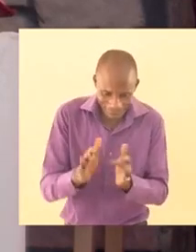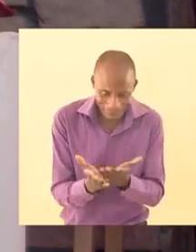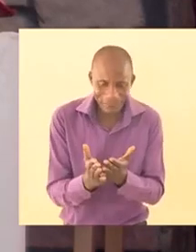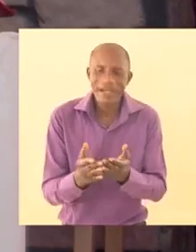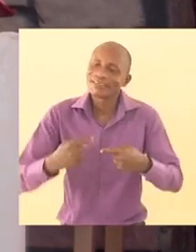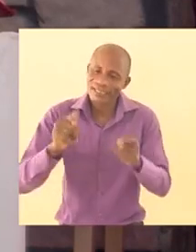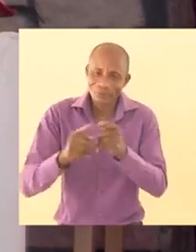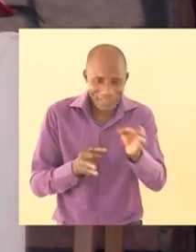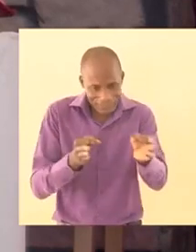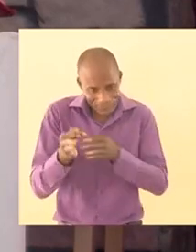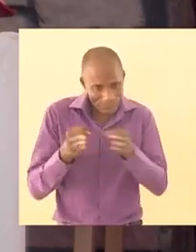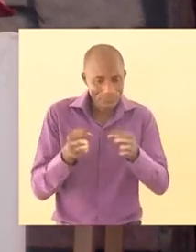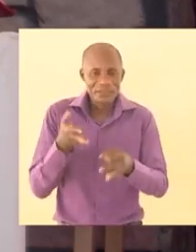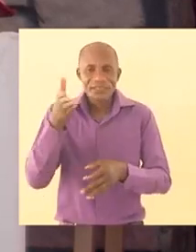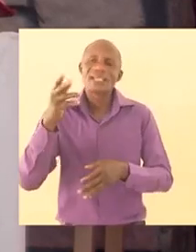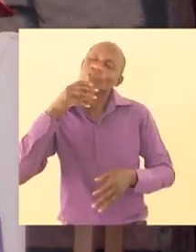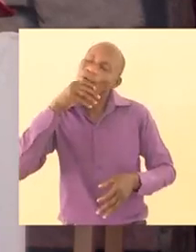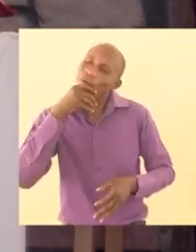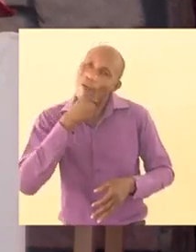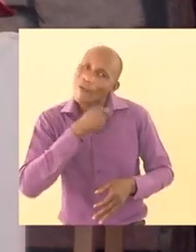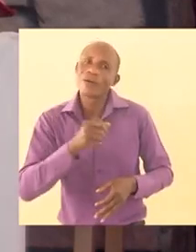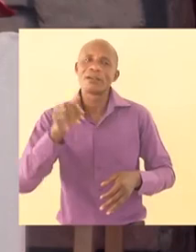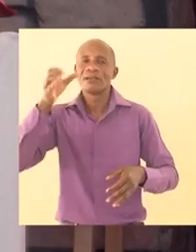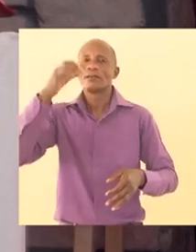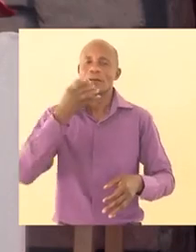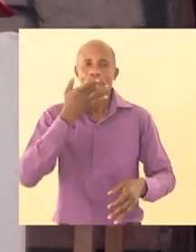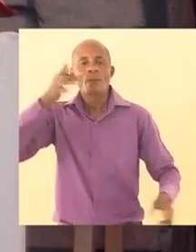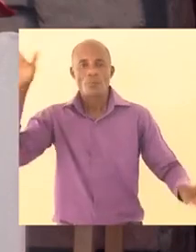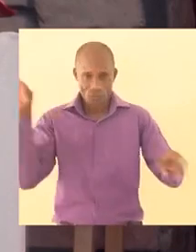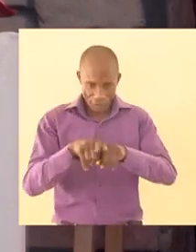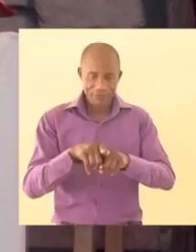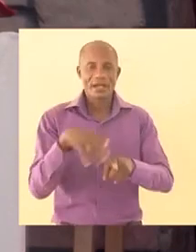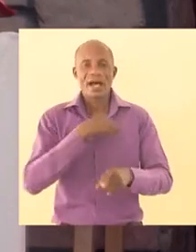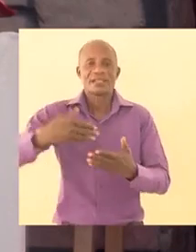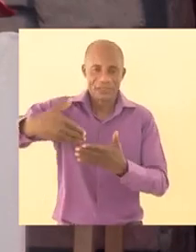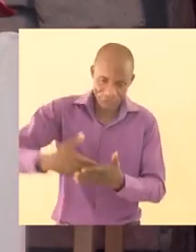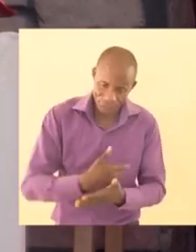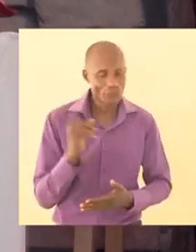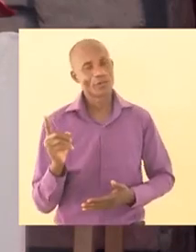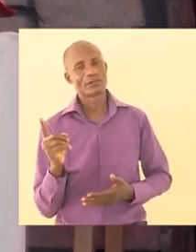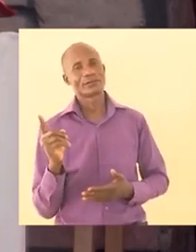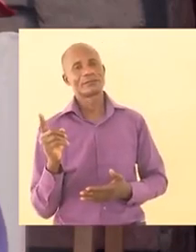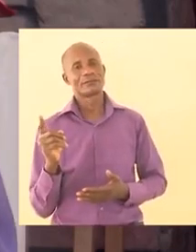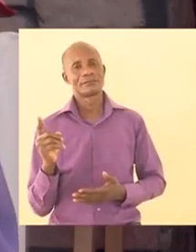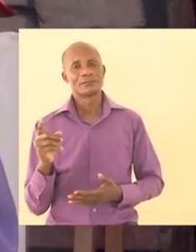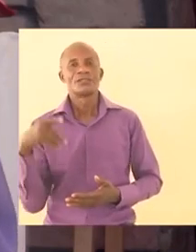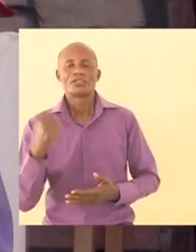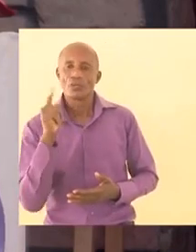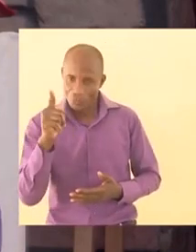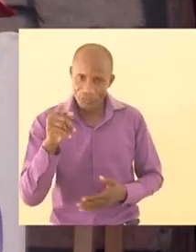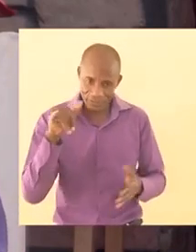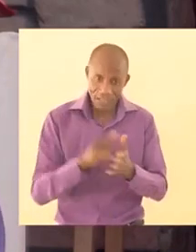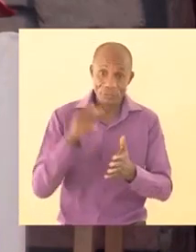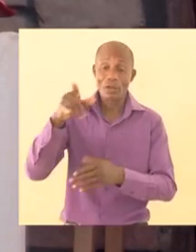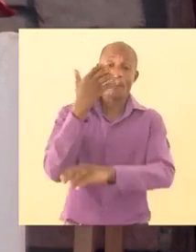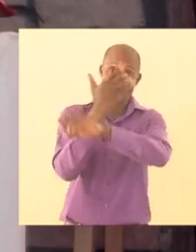I keep trying to explain that there is an old covenant and a new covenant in the New Testament, in the Holy Bible, and that the one that you are